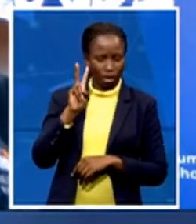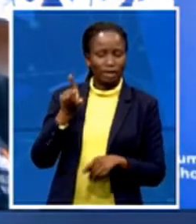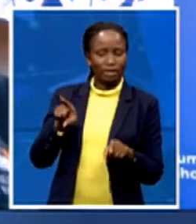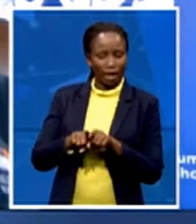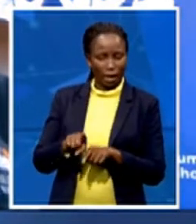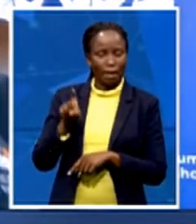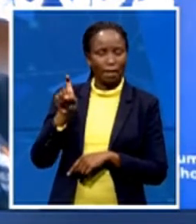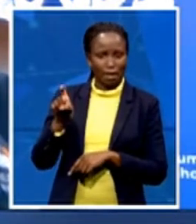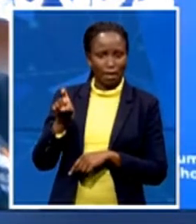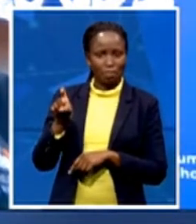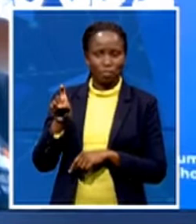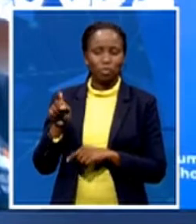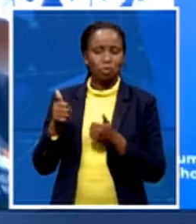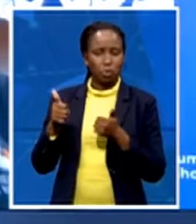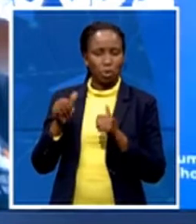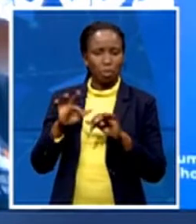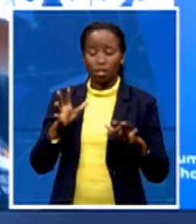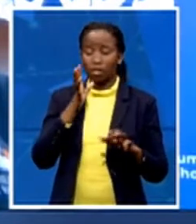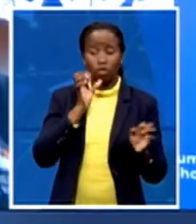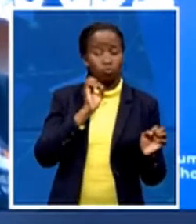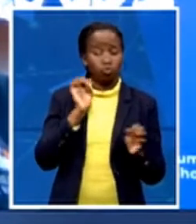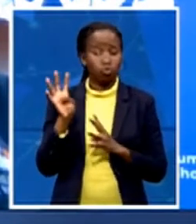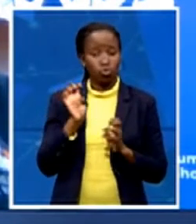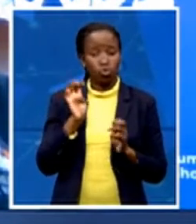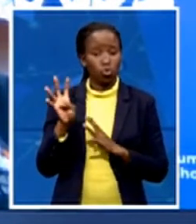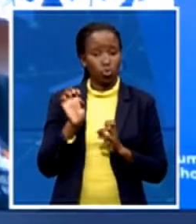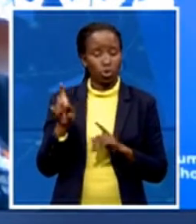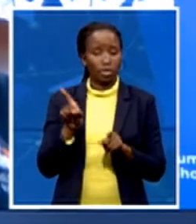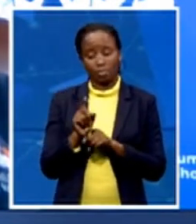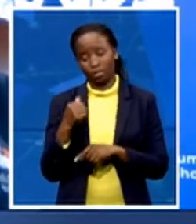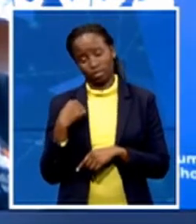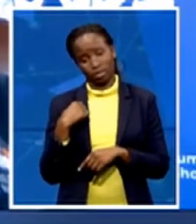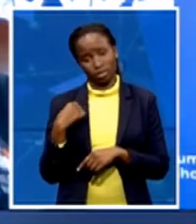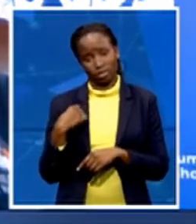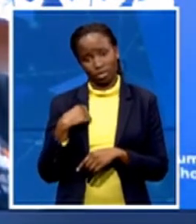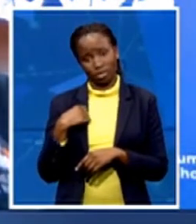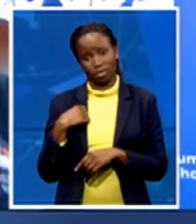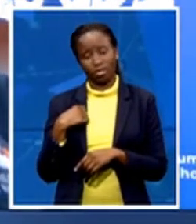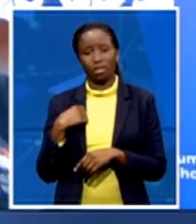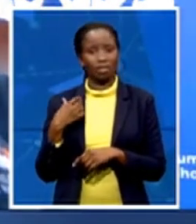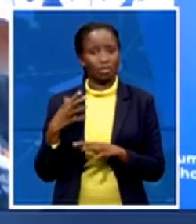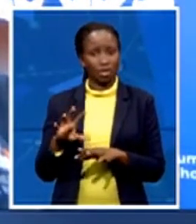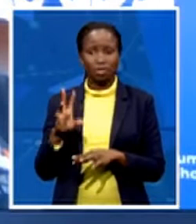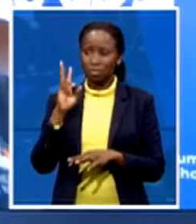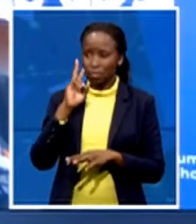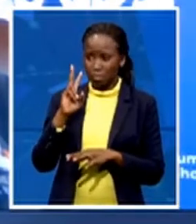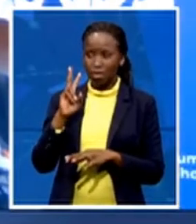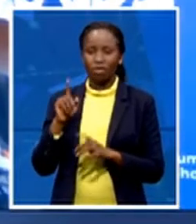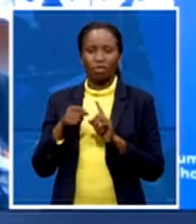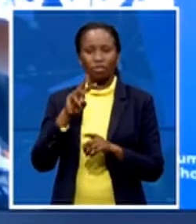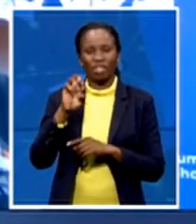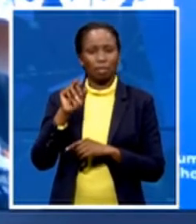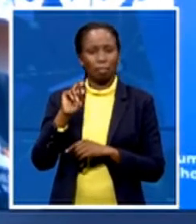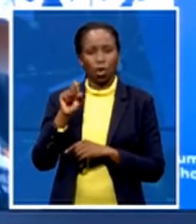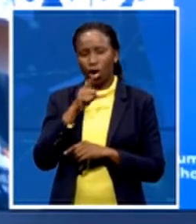specifically yesterday in Paarl, TC Newman, and Vredenburg. Swartland, because I always want to make sure that we